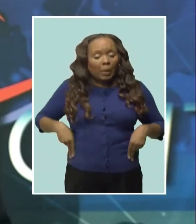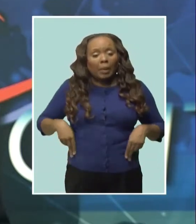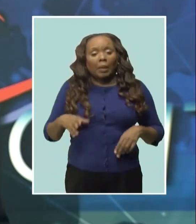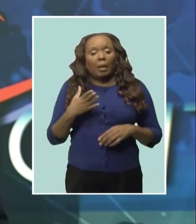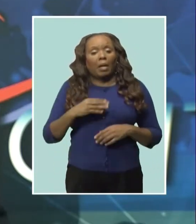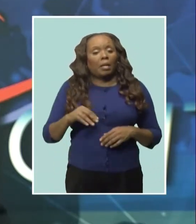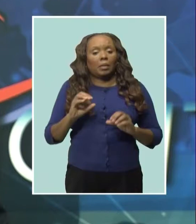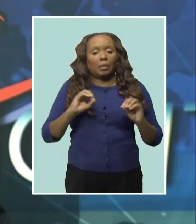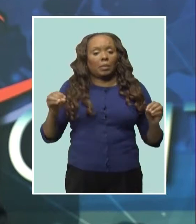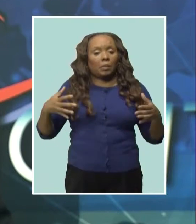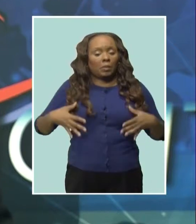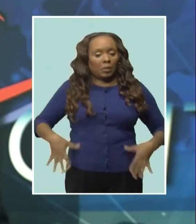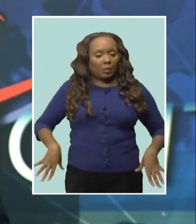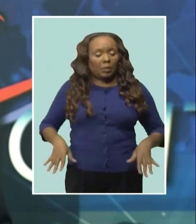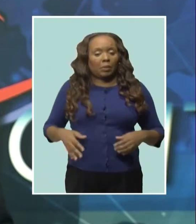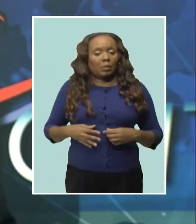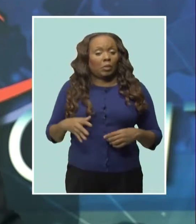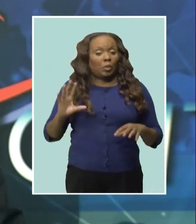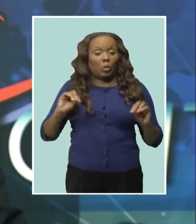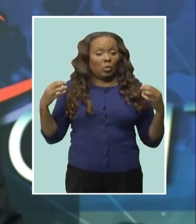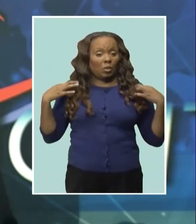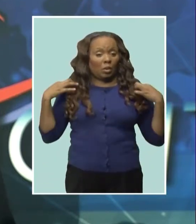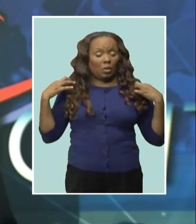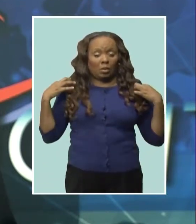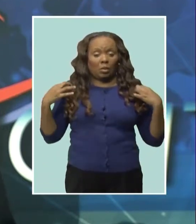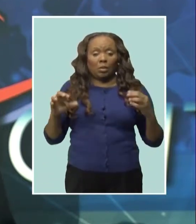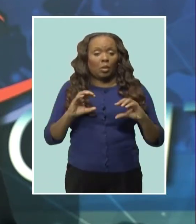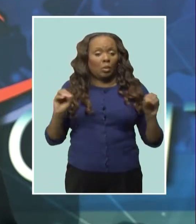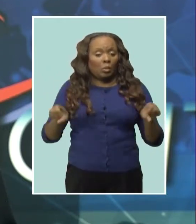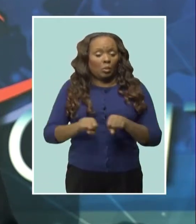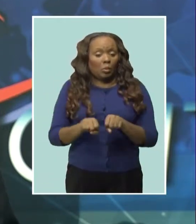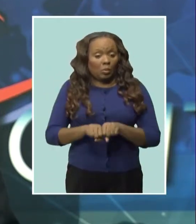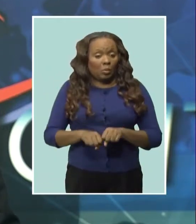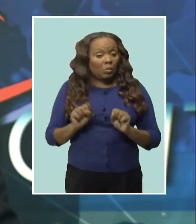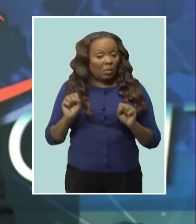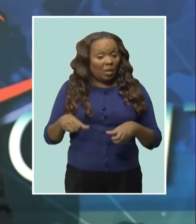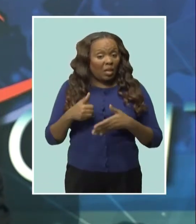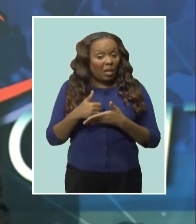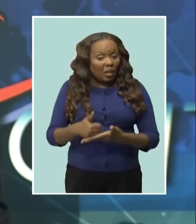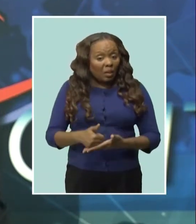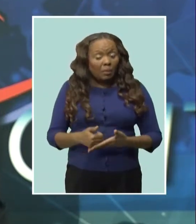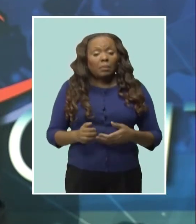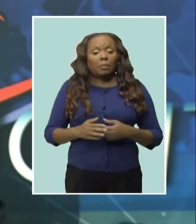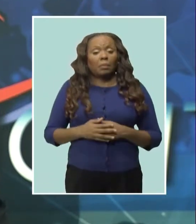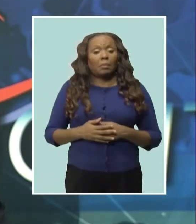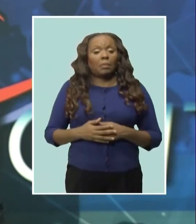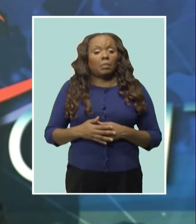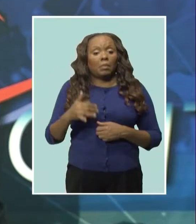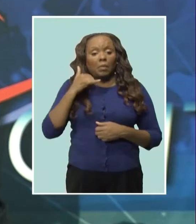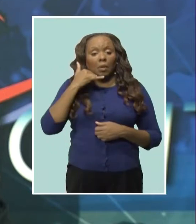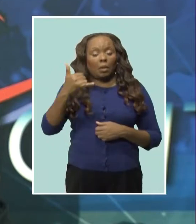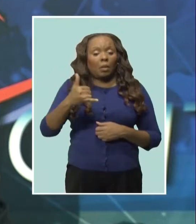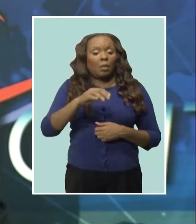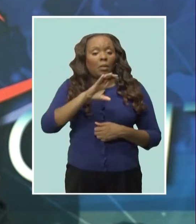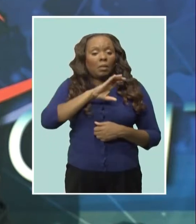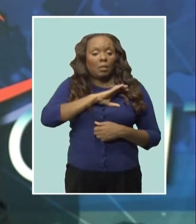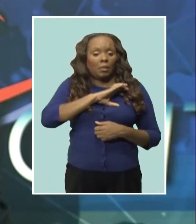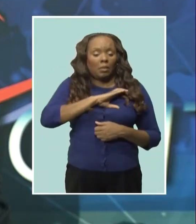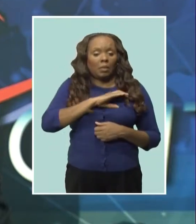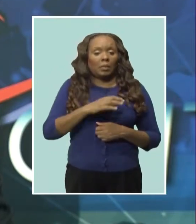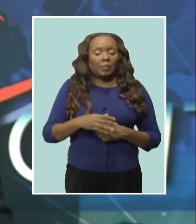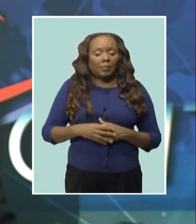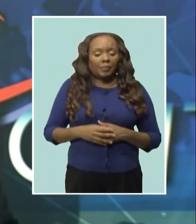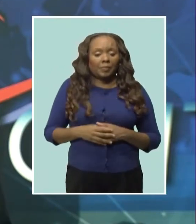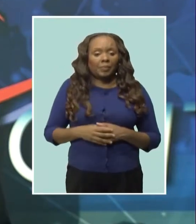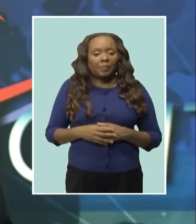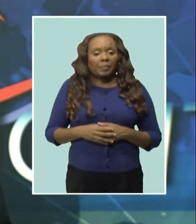and barefooted. Anyone who can provide information that can assist officers with their investigation is asked to call the nearest